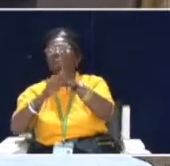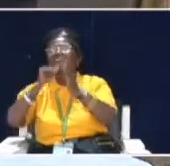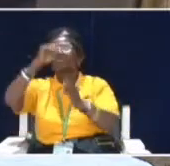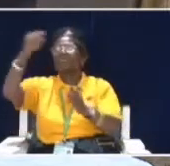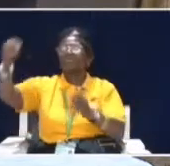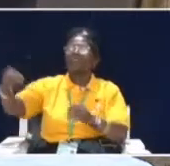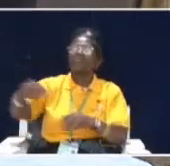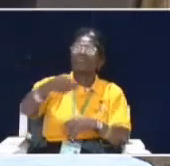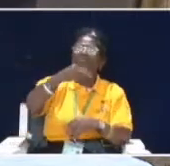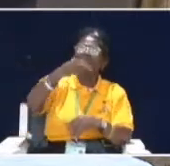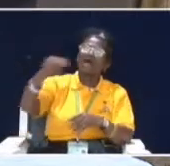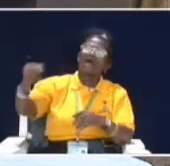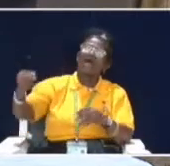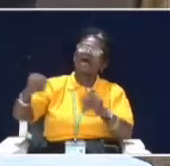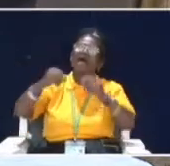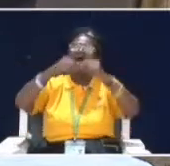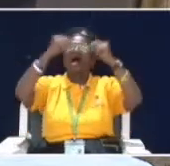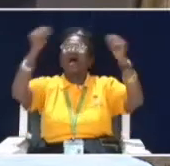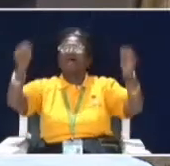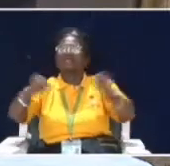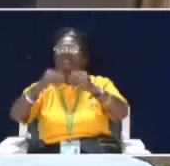praise Jehovah.